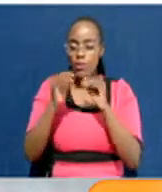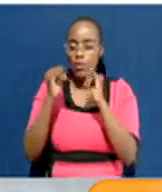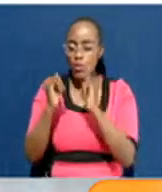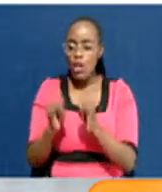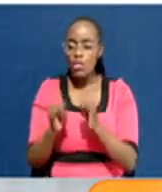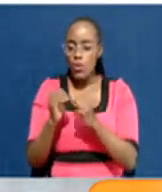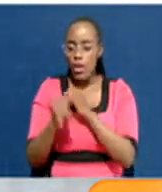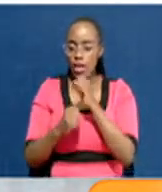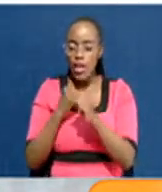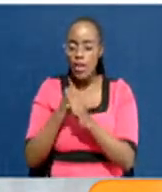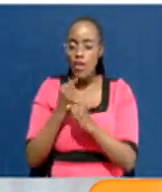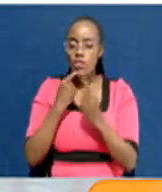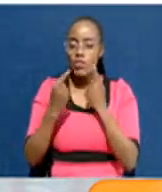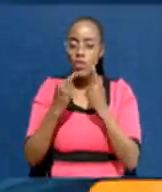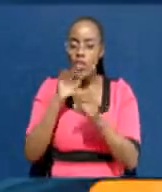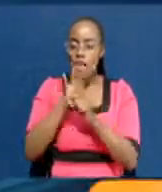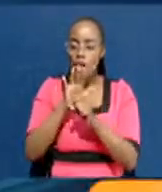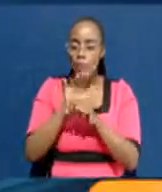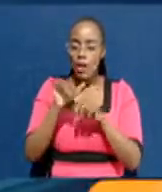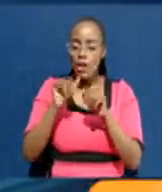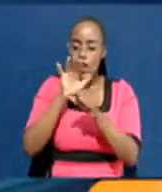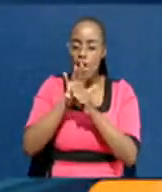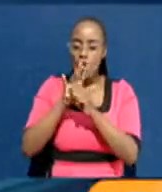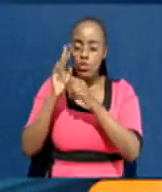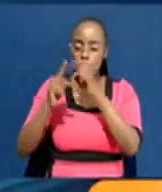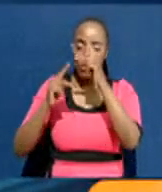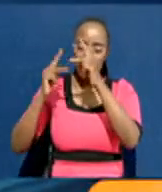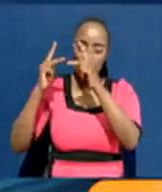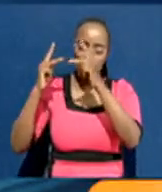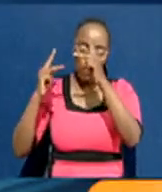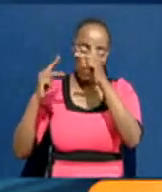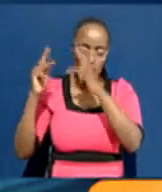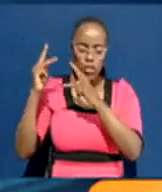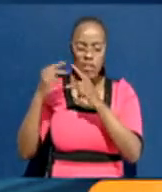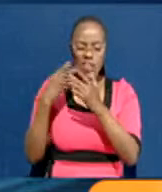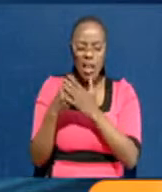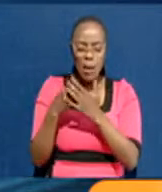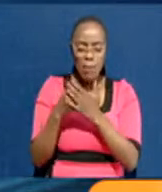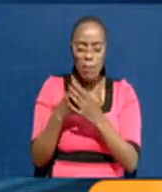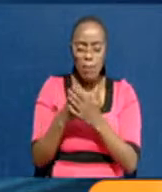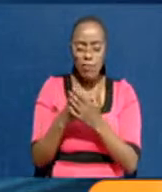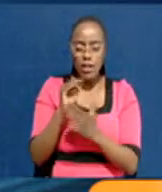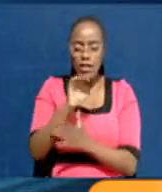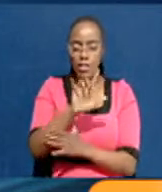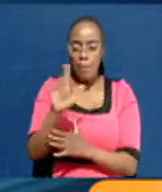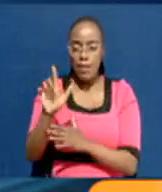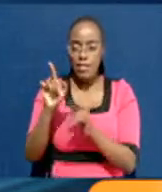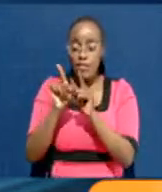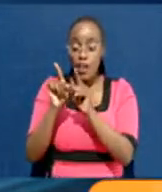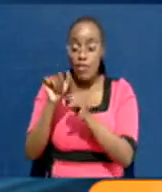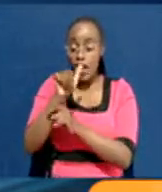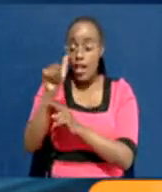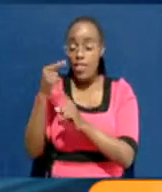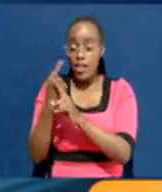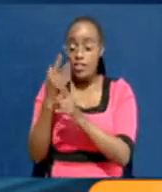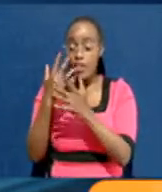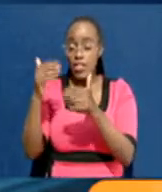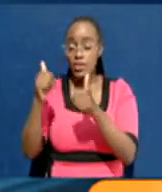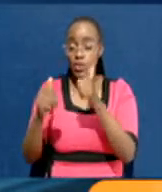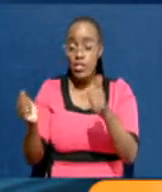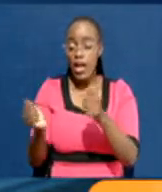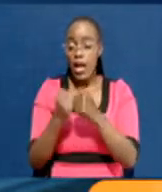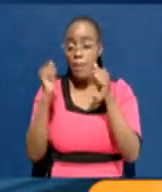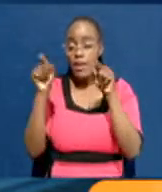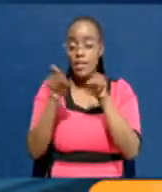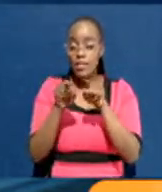There's much talk about the many provisions in the finance bill, including, of course, a lot of other events that are taking place, even